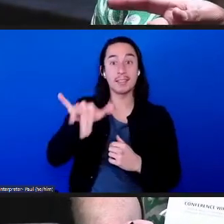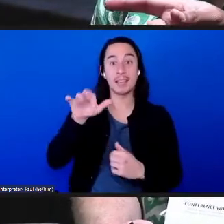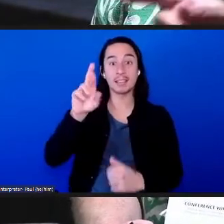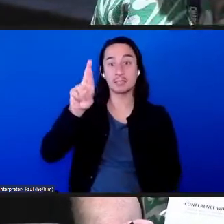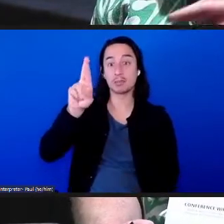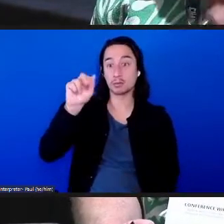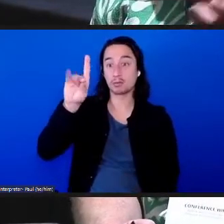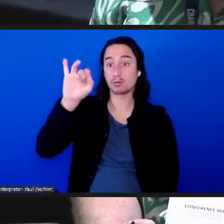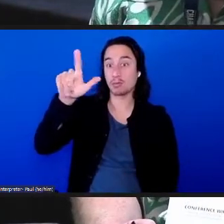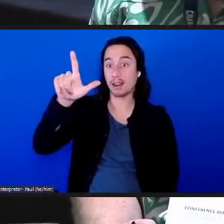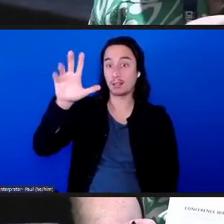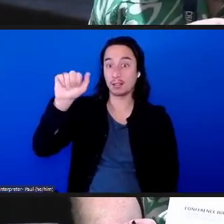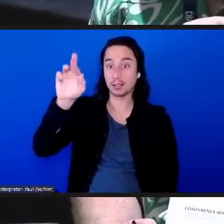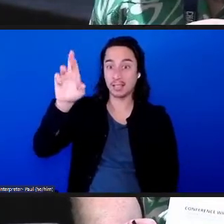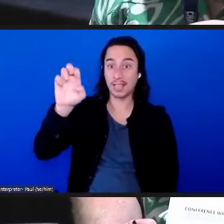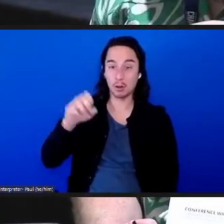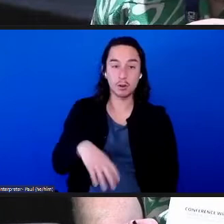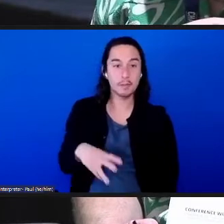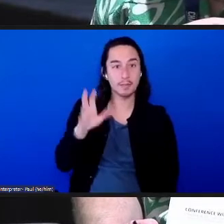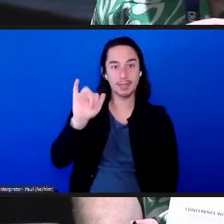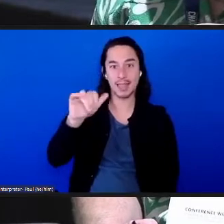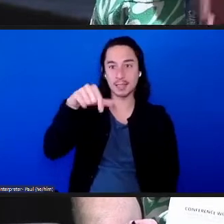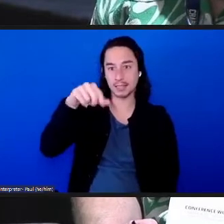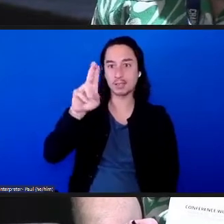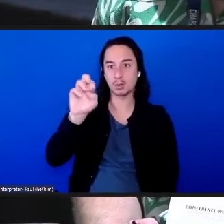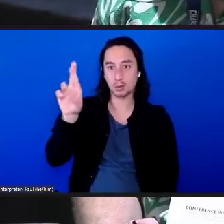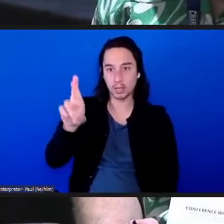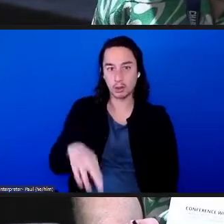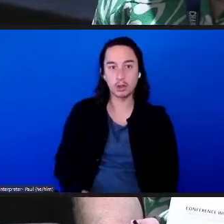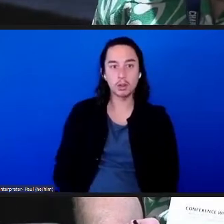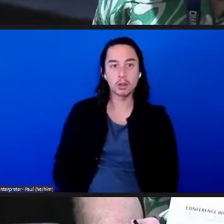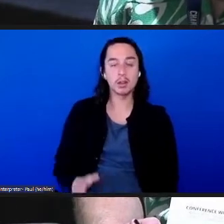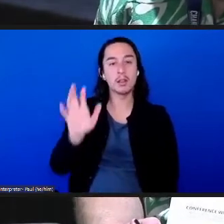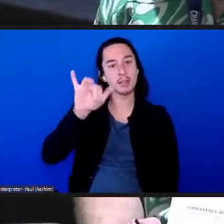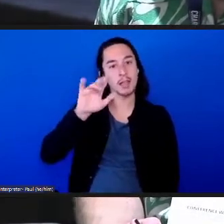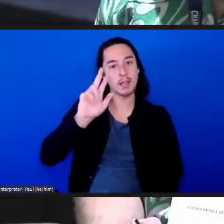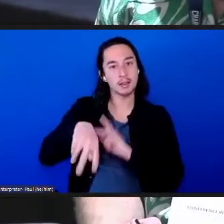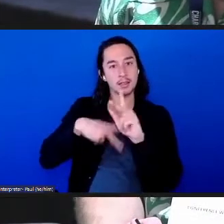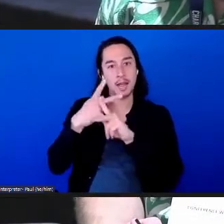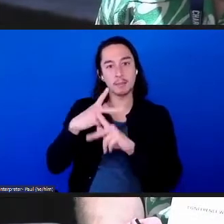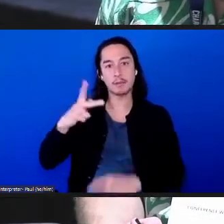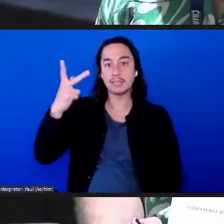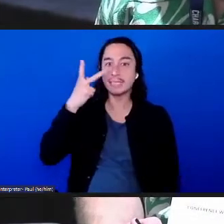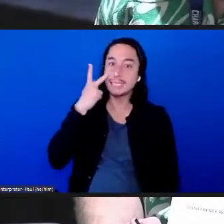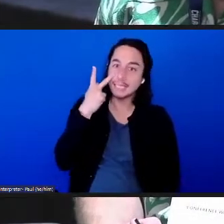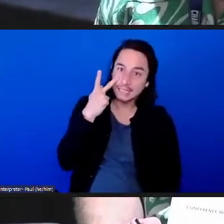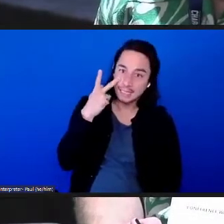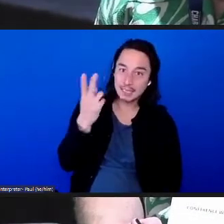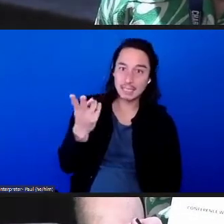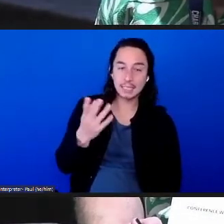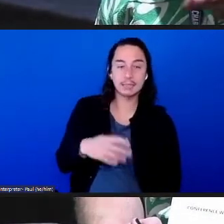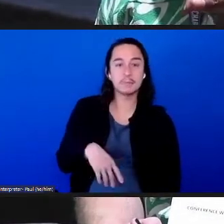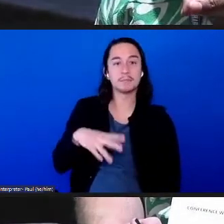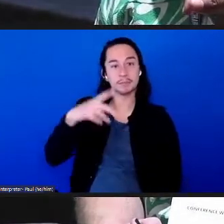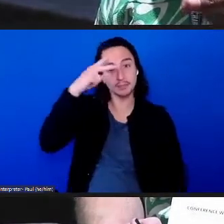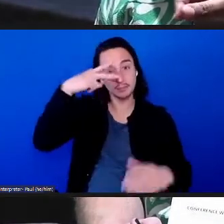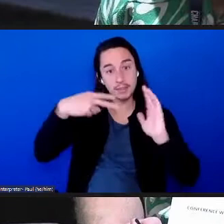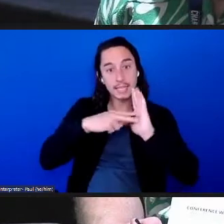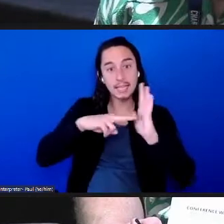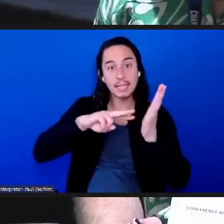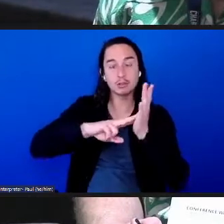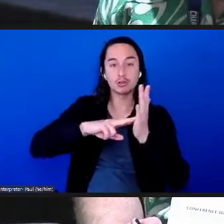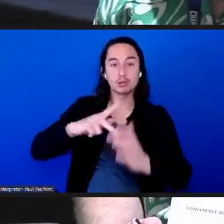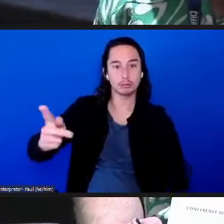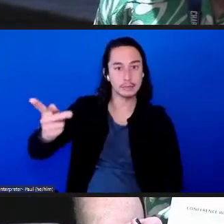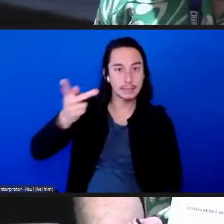care, and that is queer. That kind of seeing, intentional seeing,